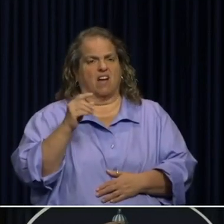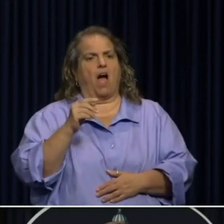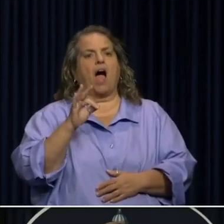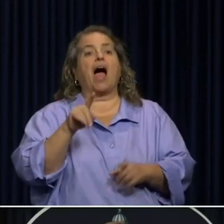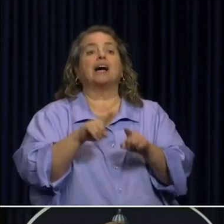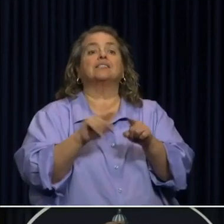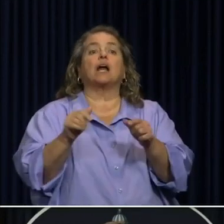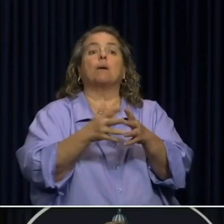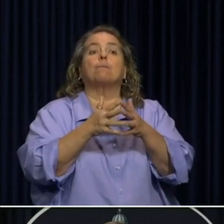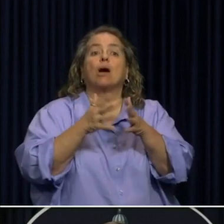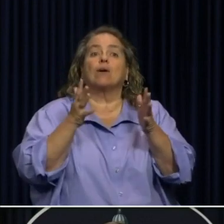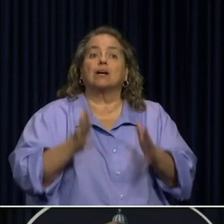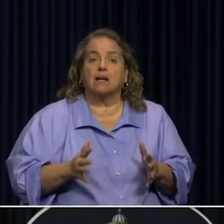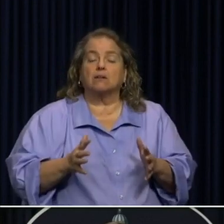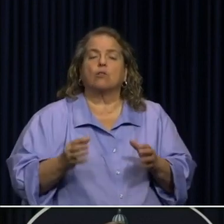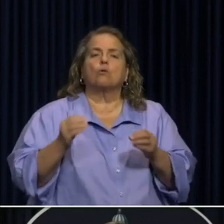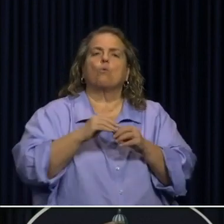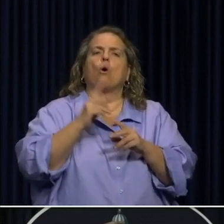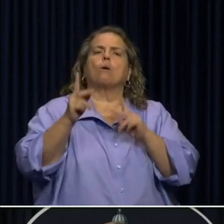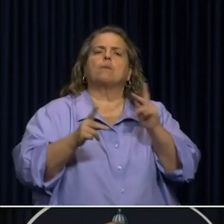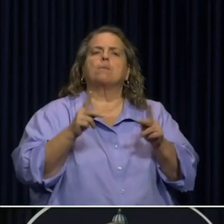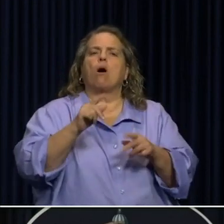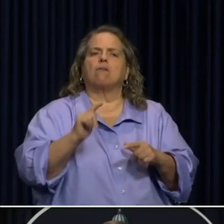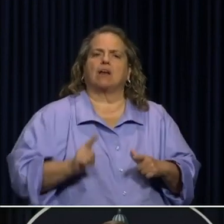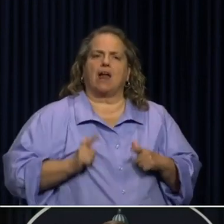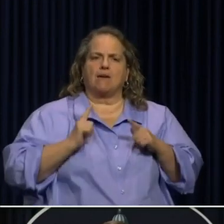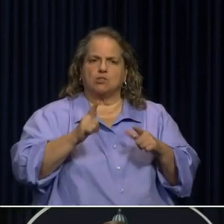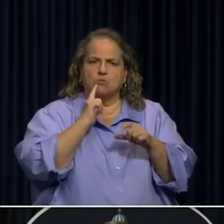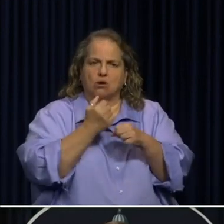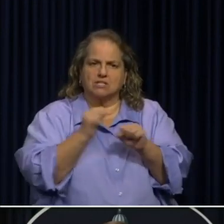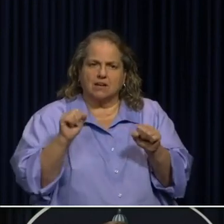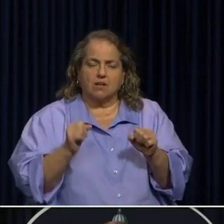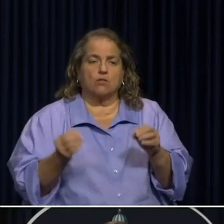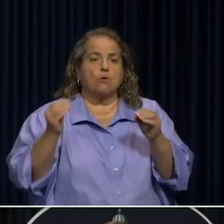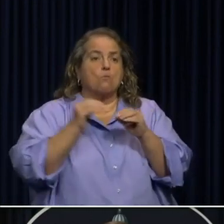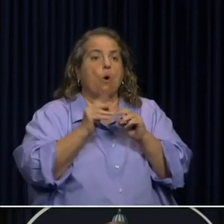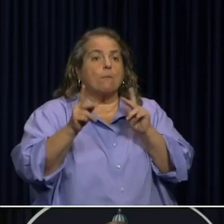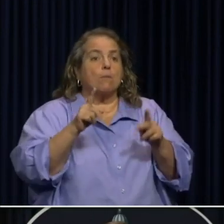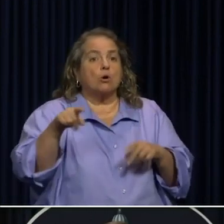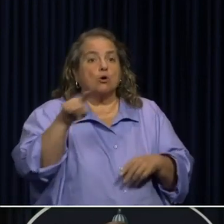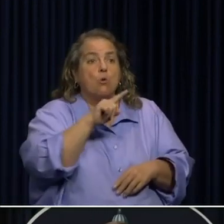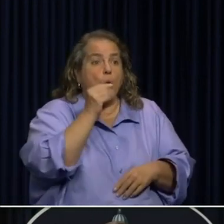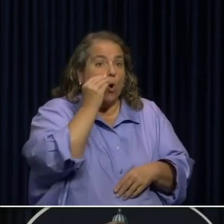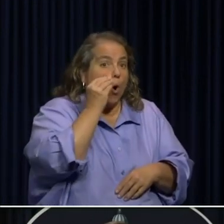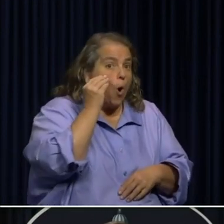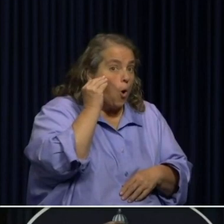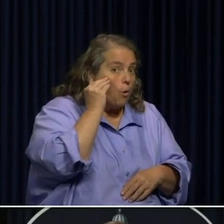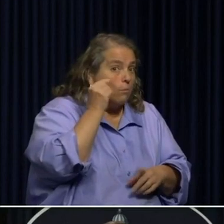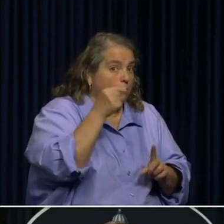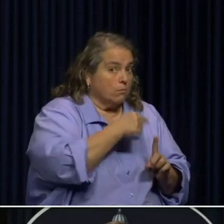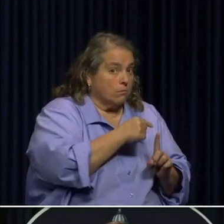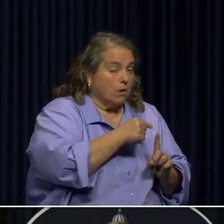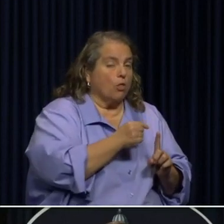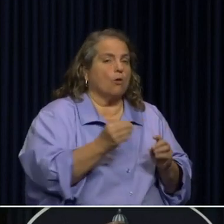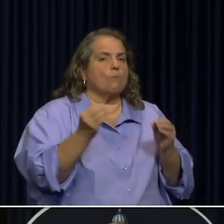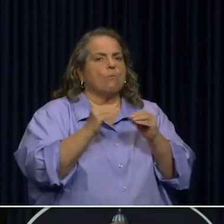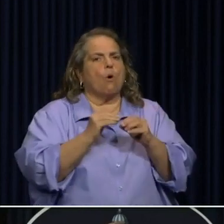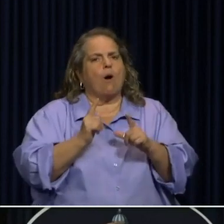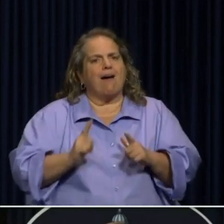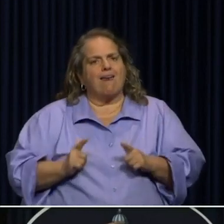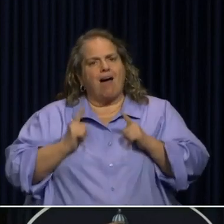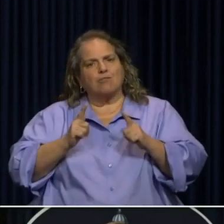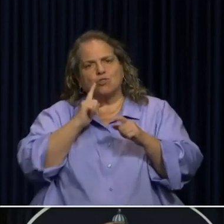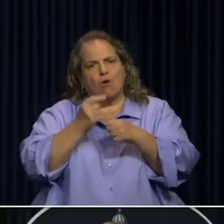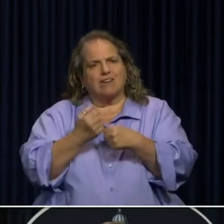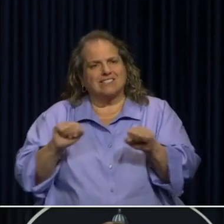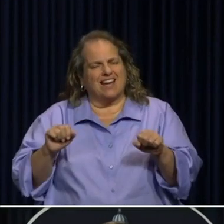people whose lives you are saving. The more you are at home, the more lives that you are saving. I know that's